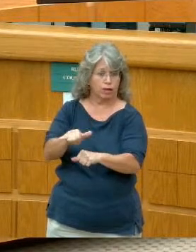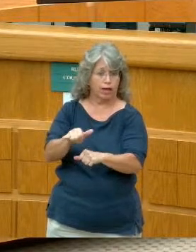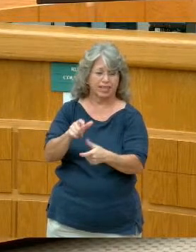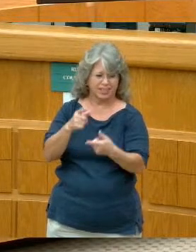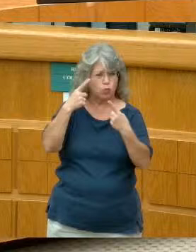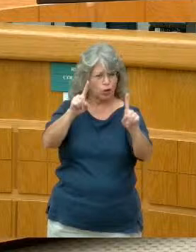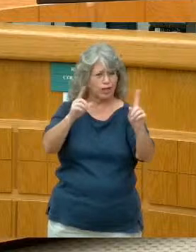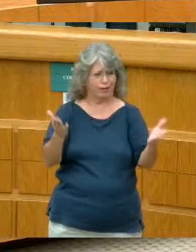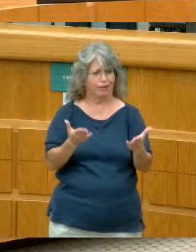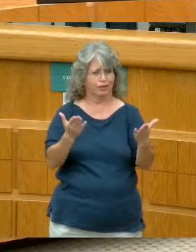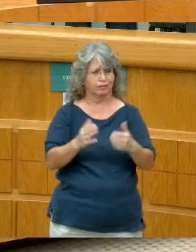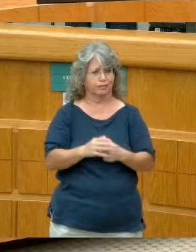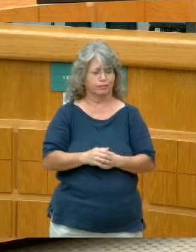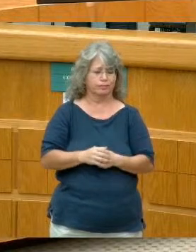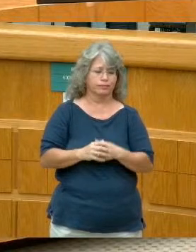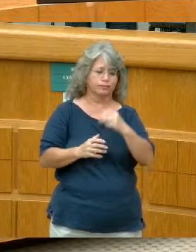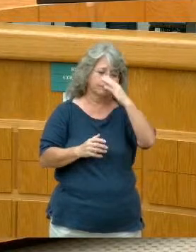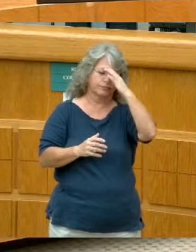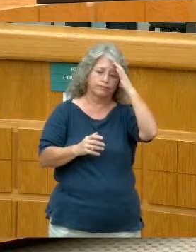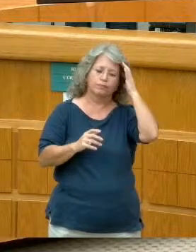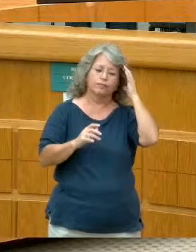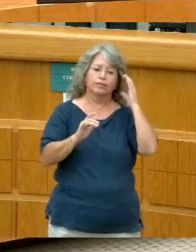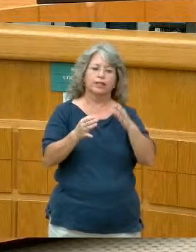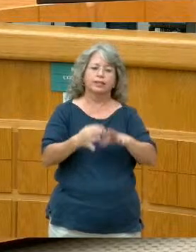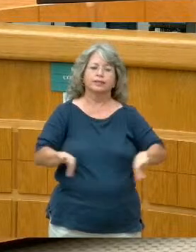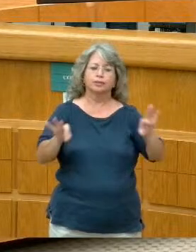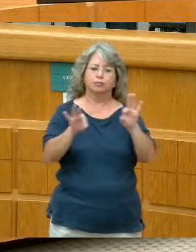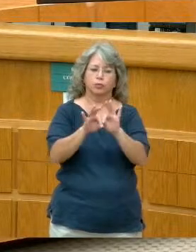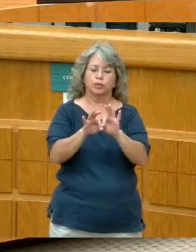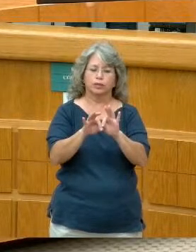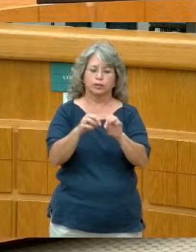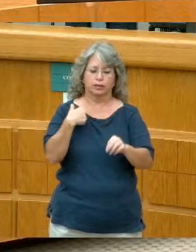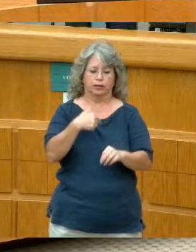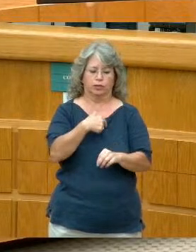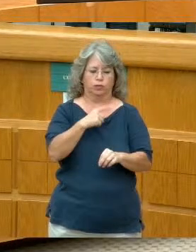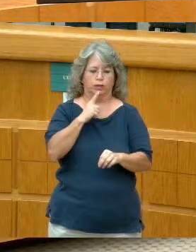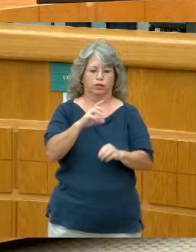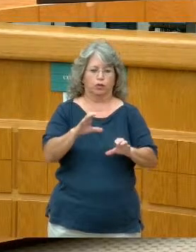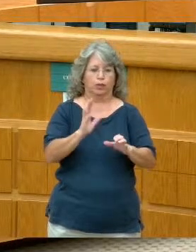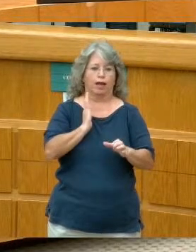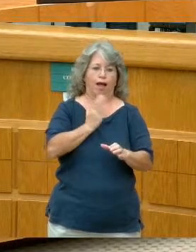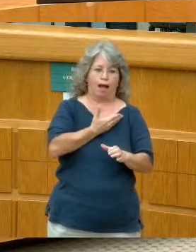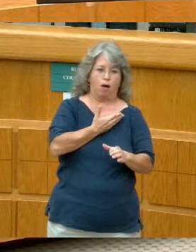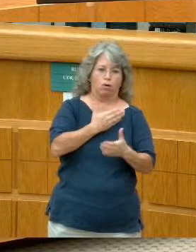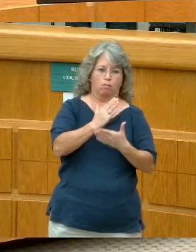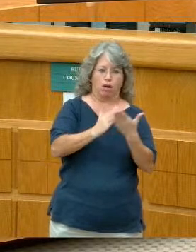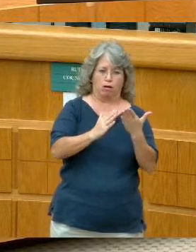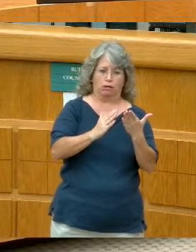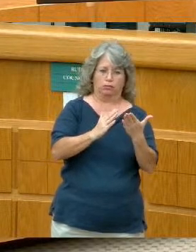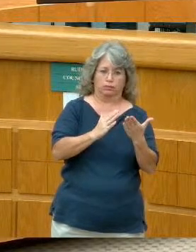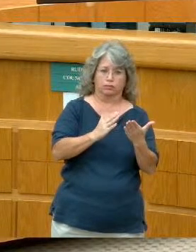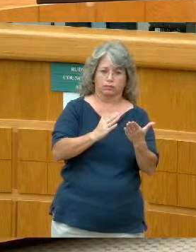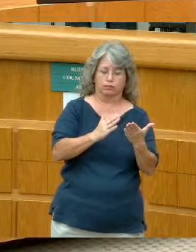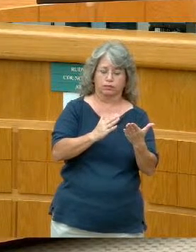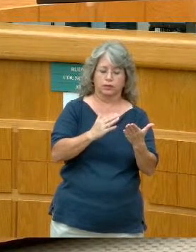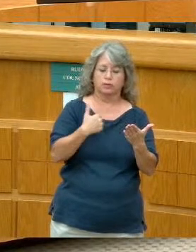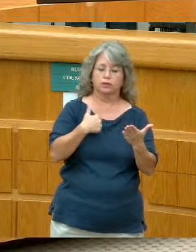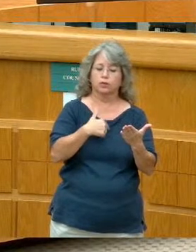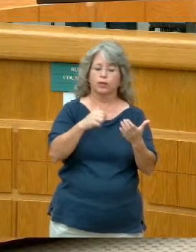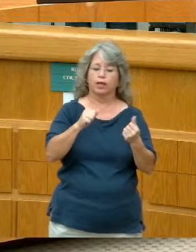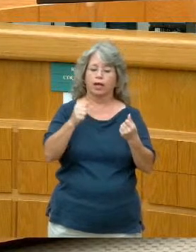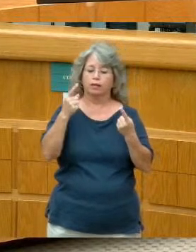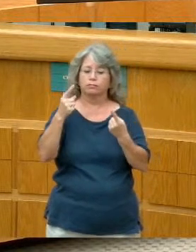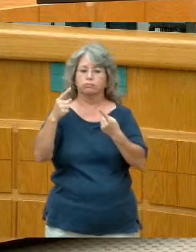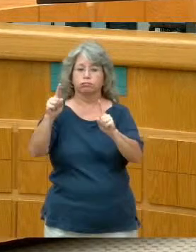Nueces County. And that's very important, I think, that we're doing our part so that possibly we